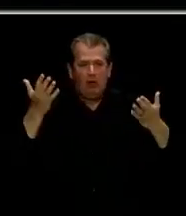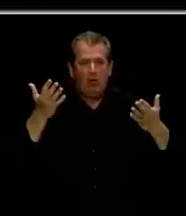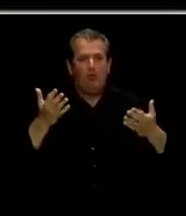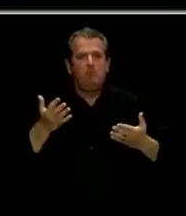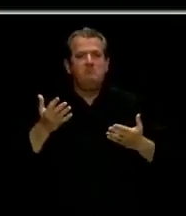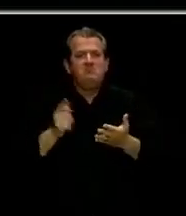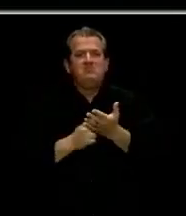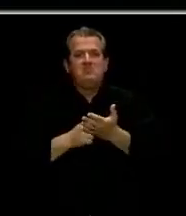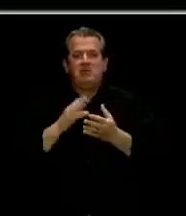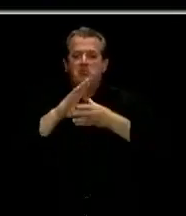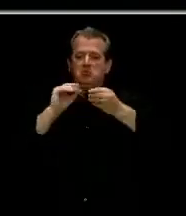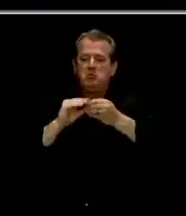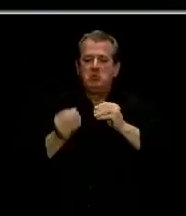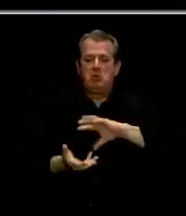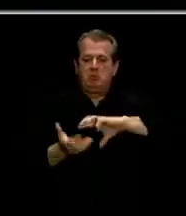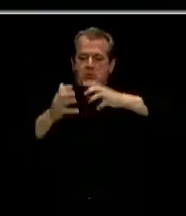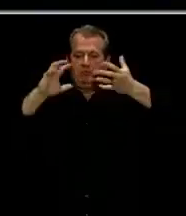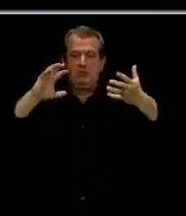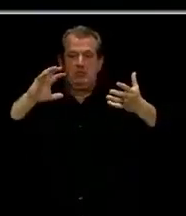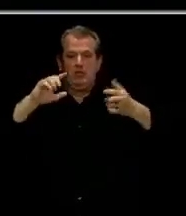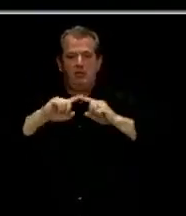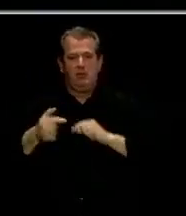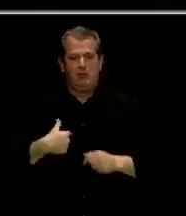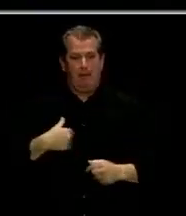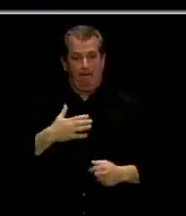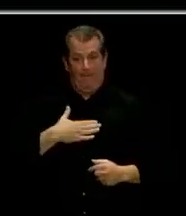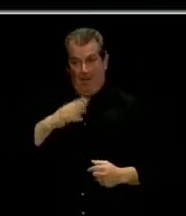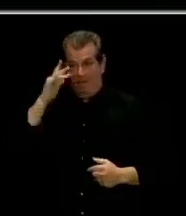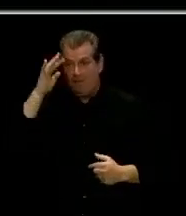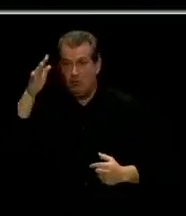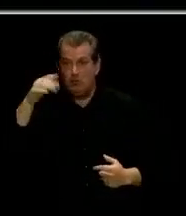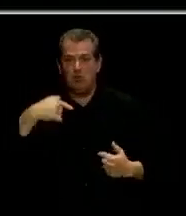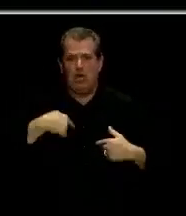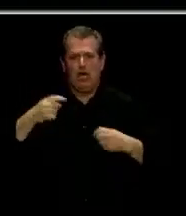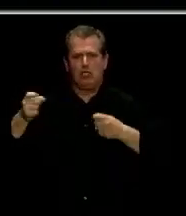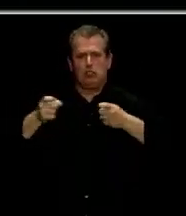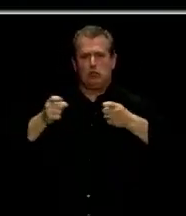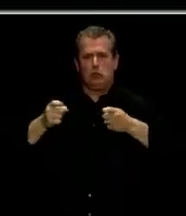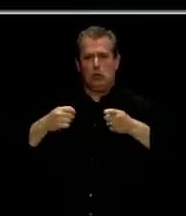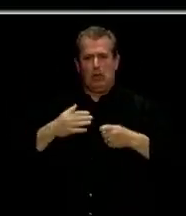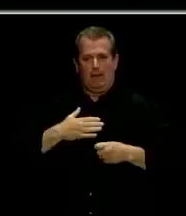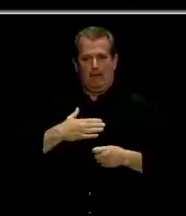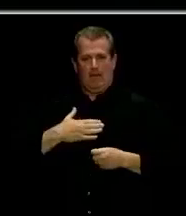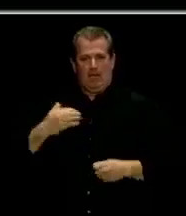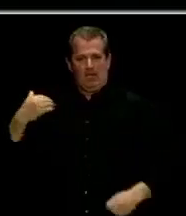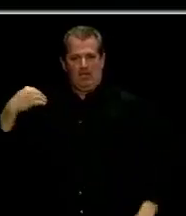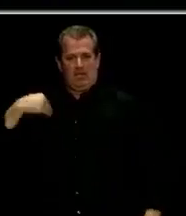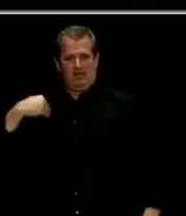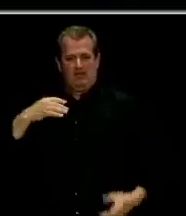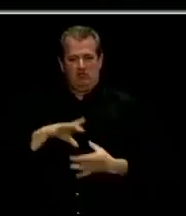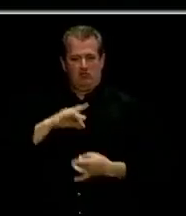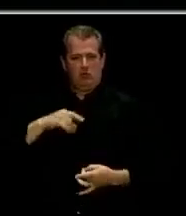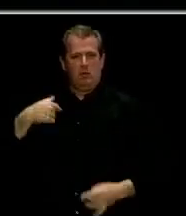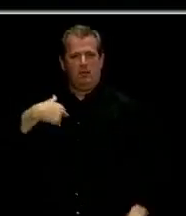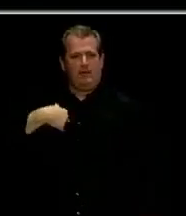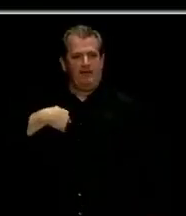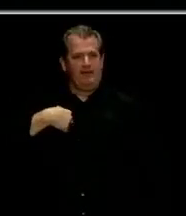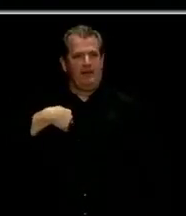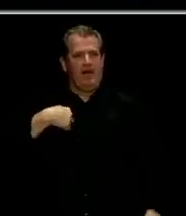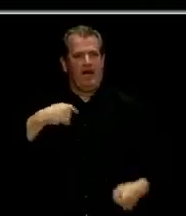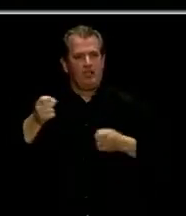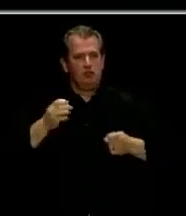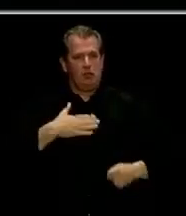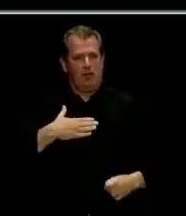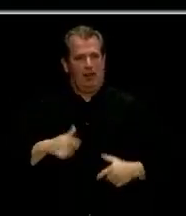scroll, for I am the master of my fate. I am the master and the captain of my soul.